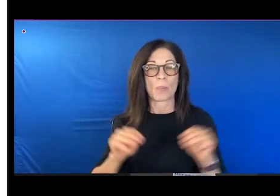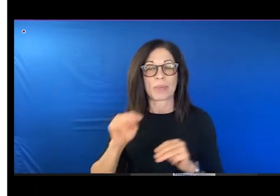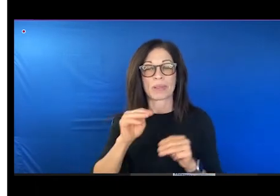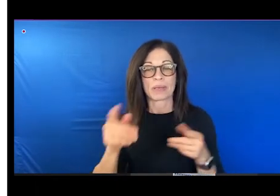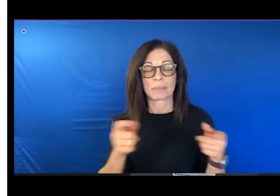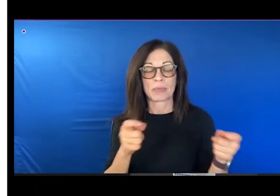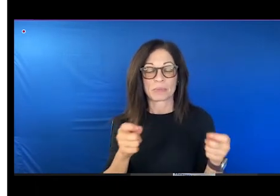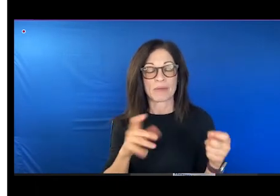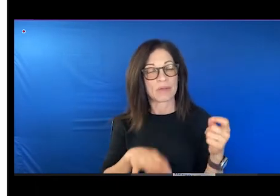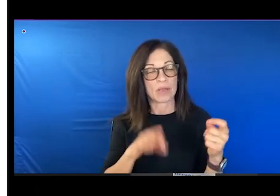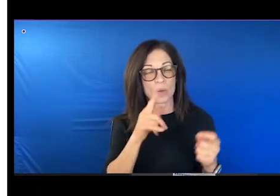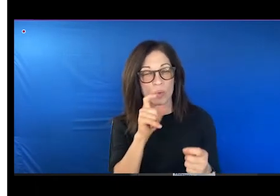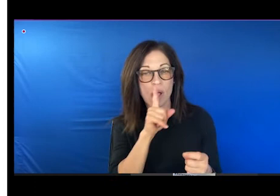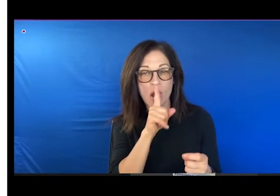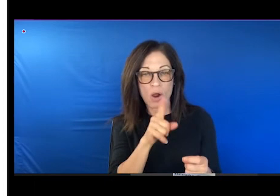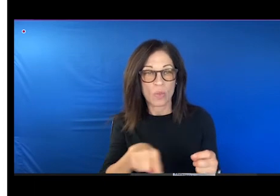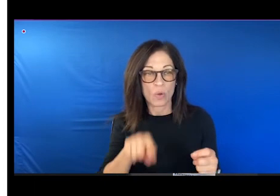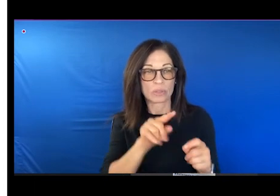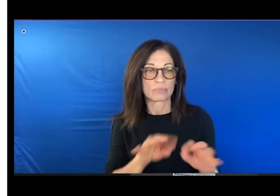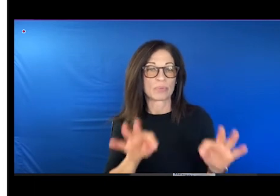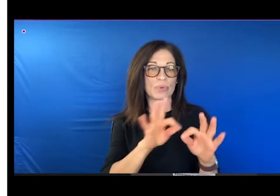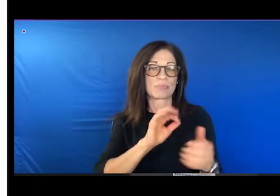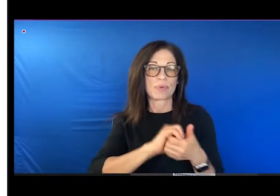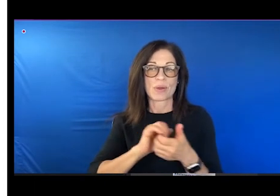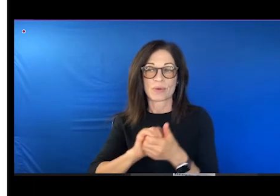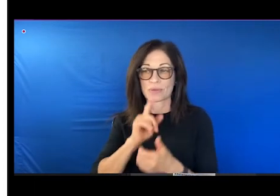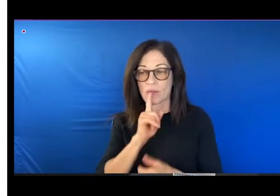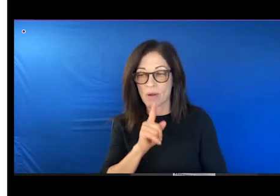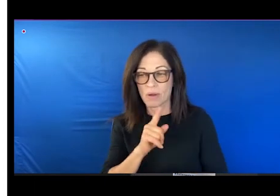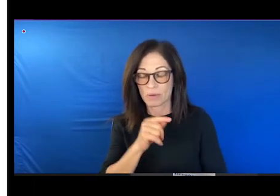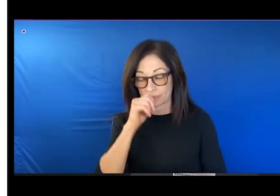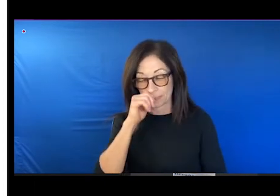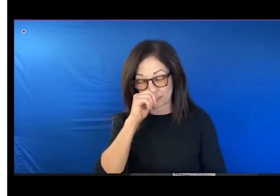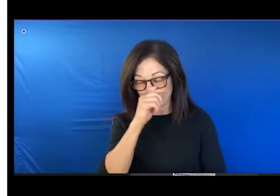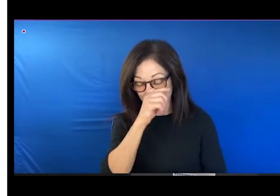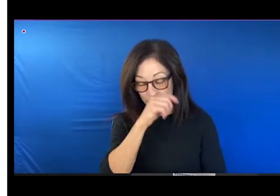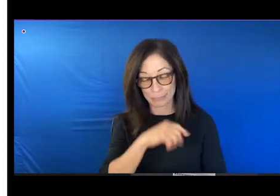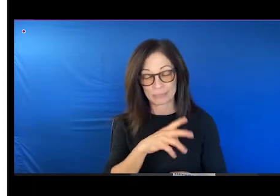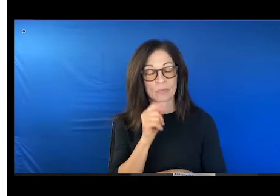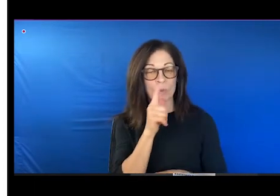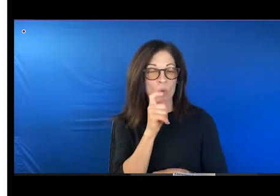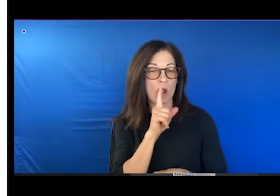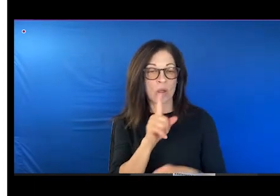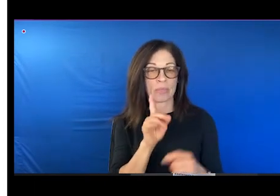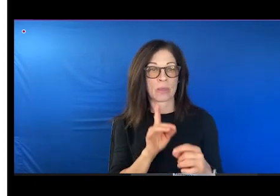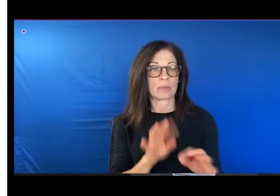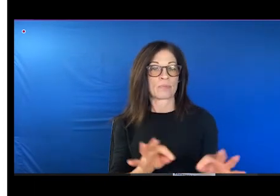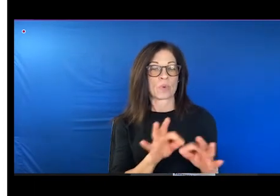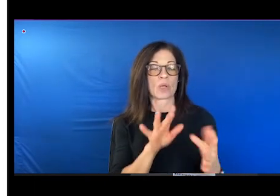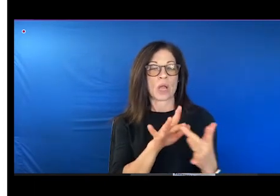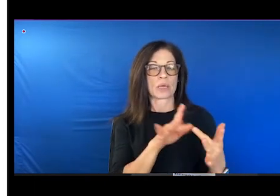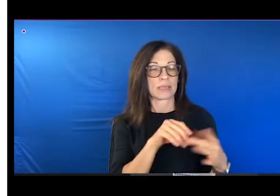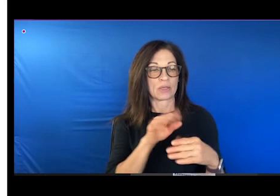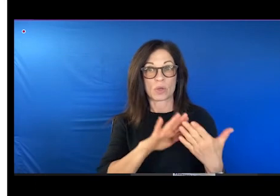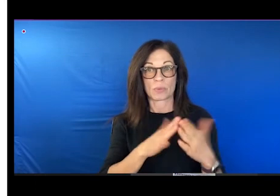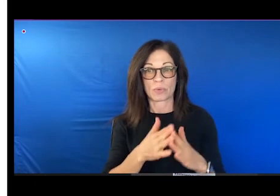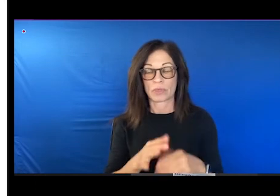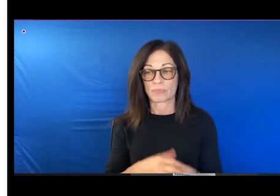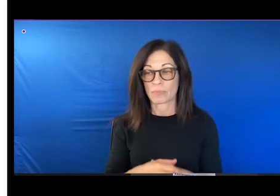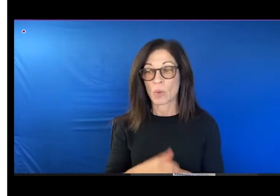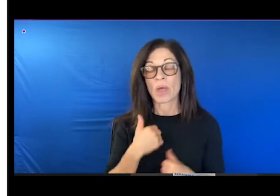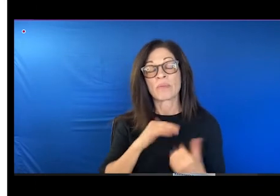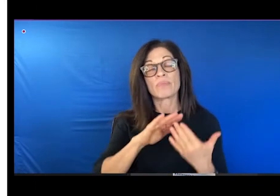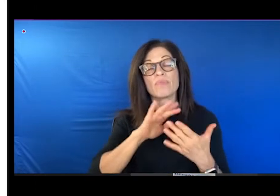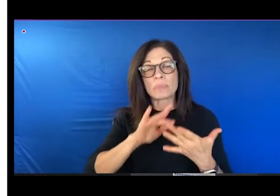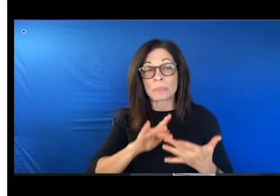about mobility management and find out who those key partners are and the key contacts in your community are. We've got